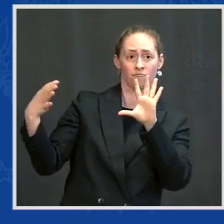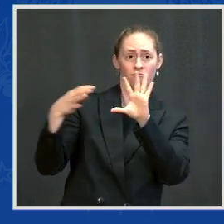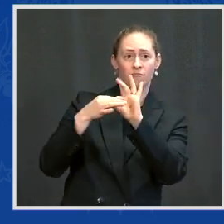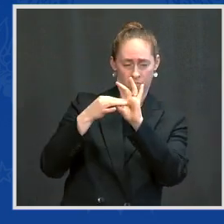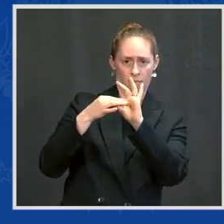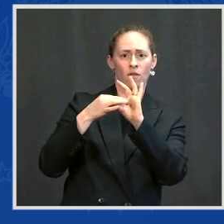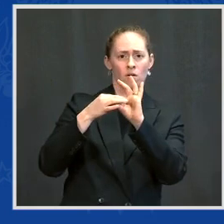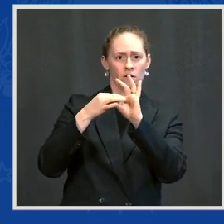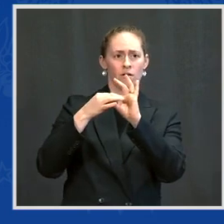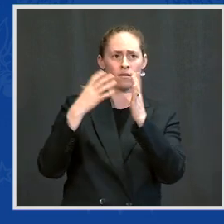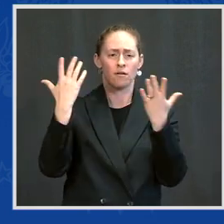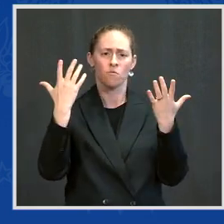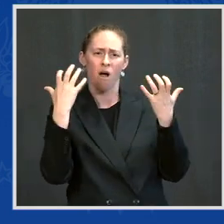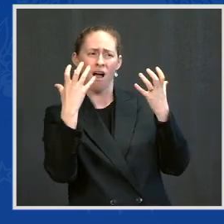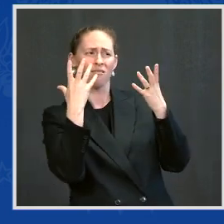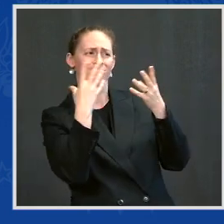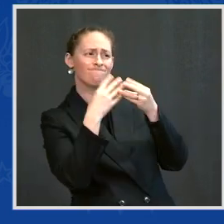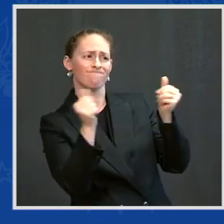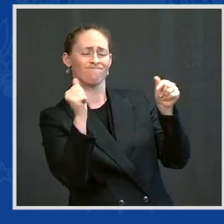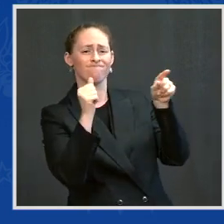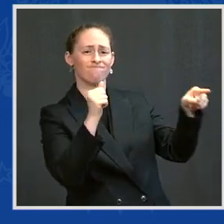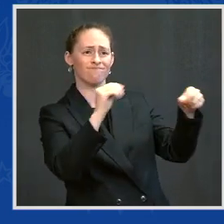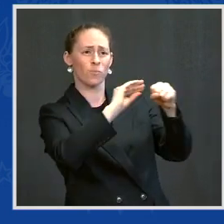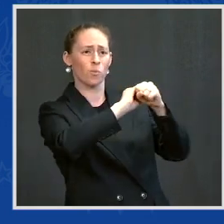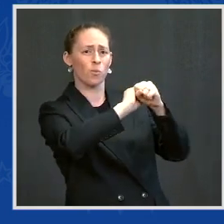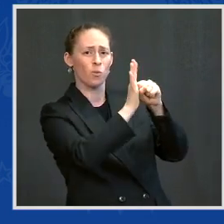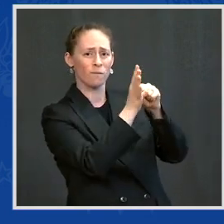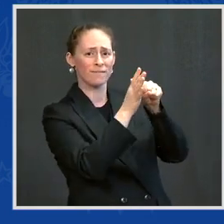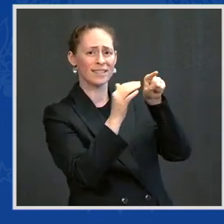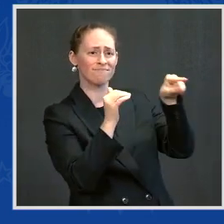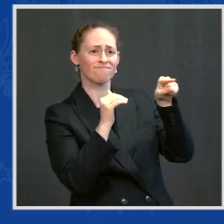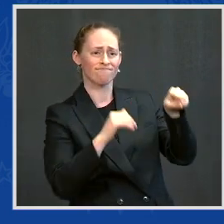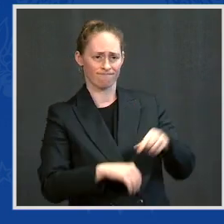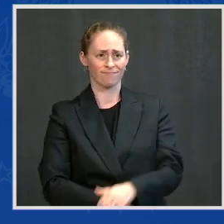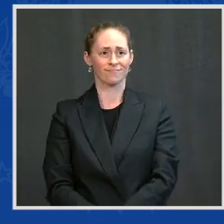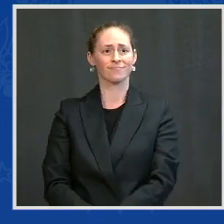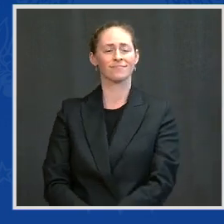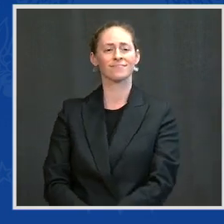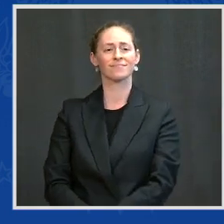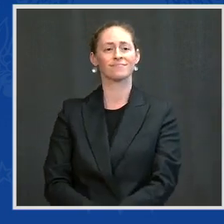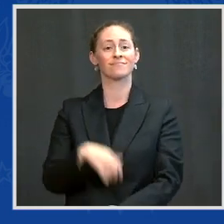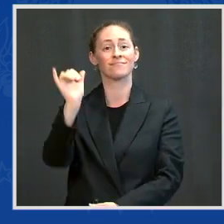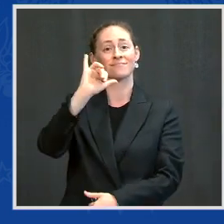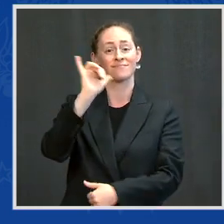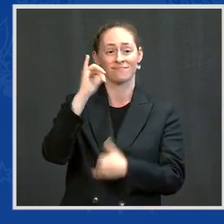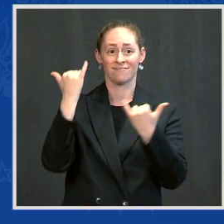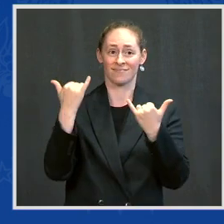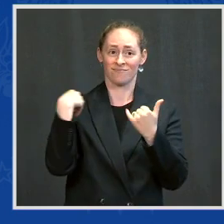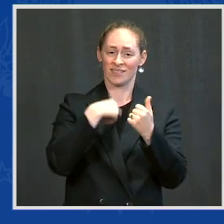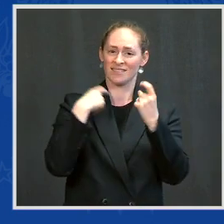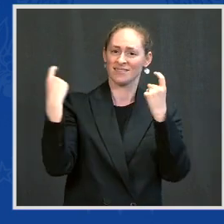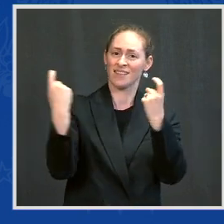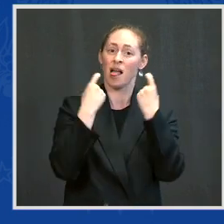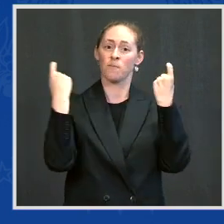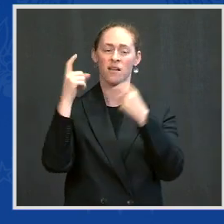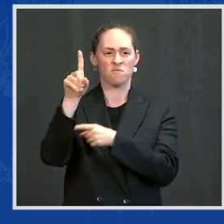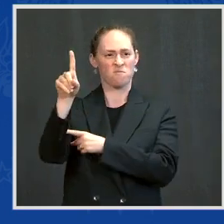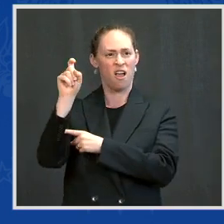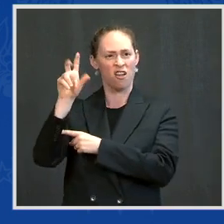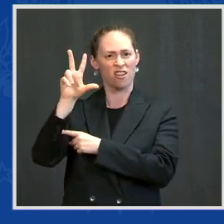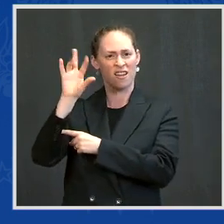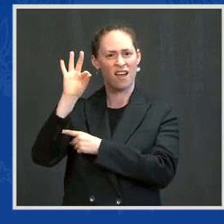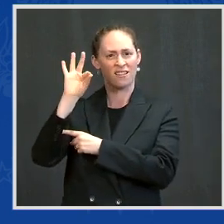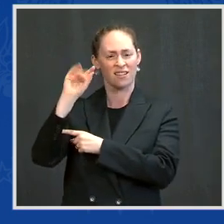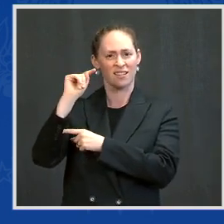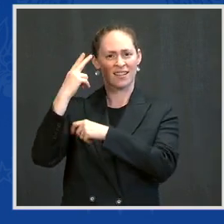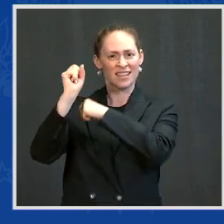139th anniversary of our diplomatic relations. President Biden and I had an awarding